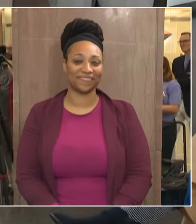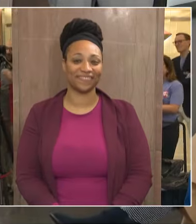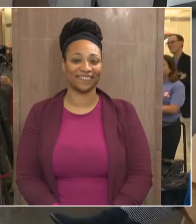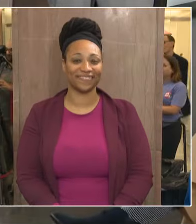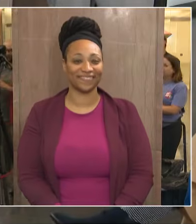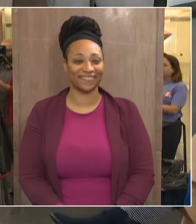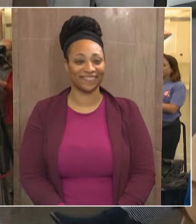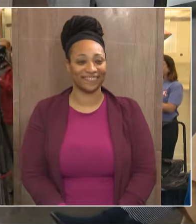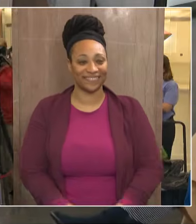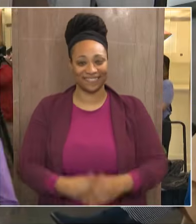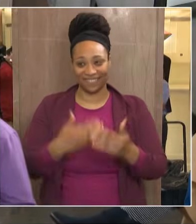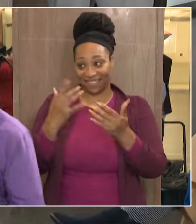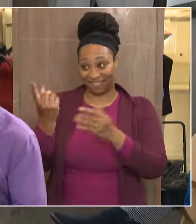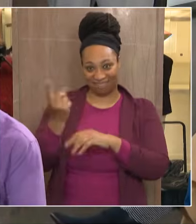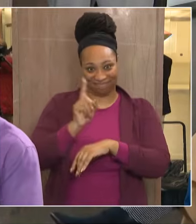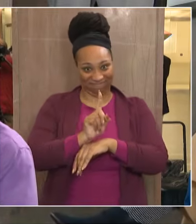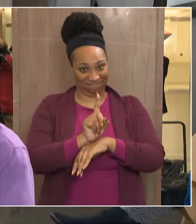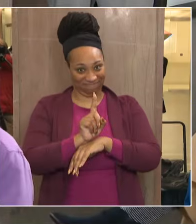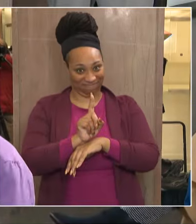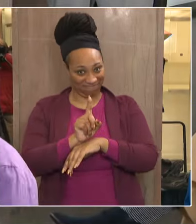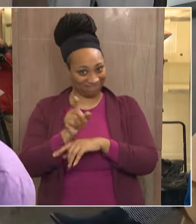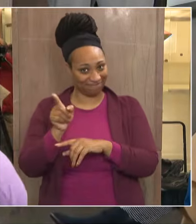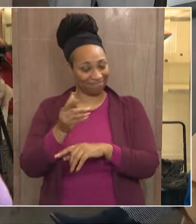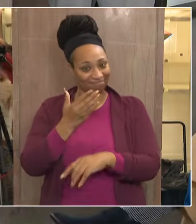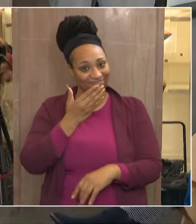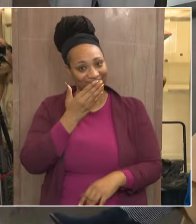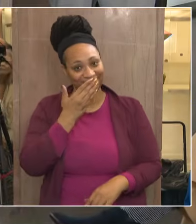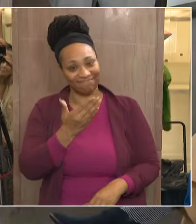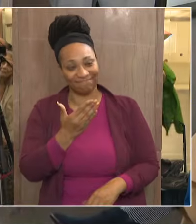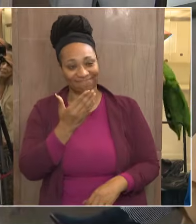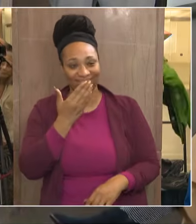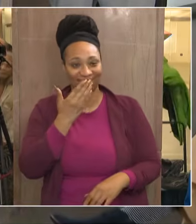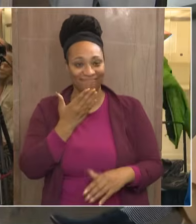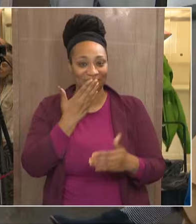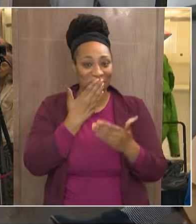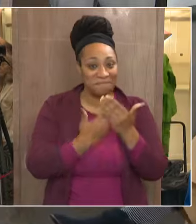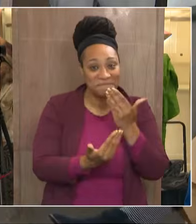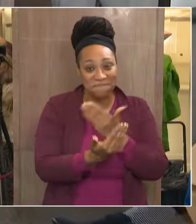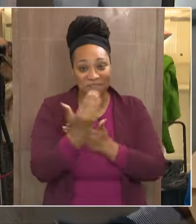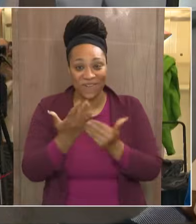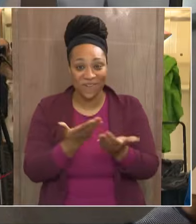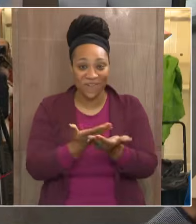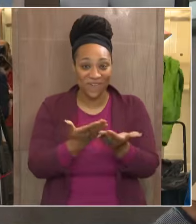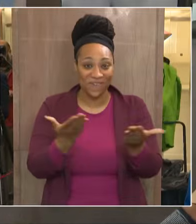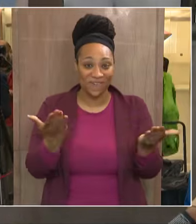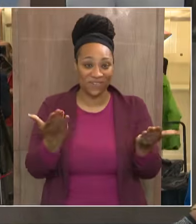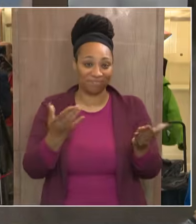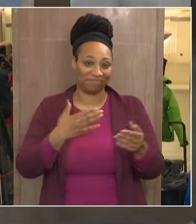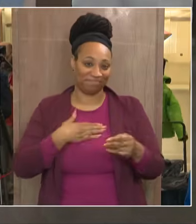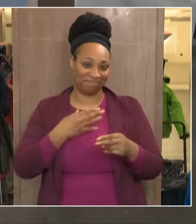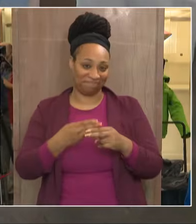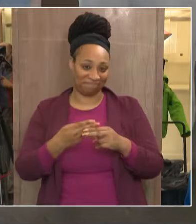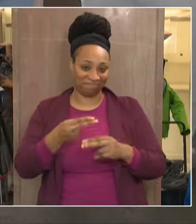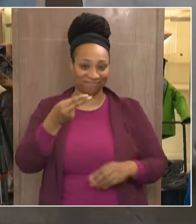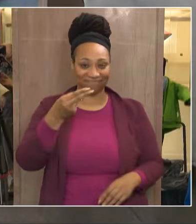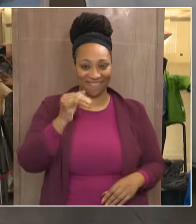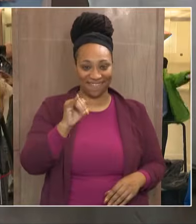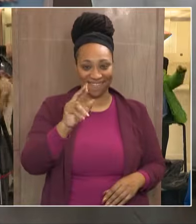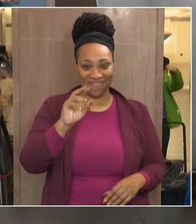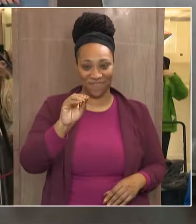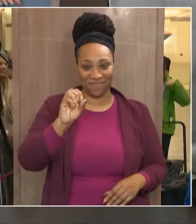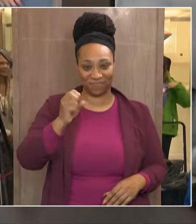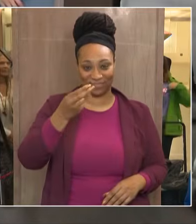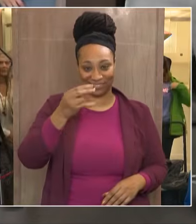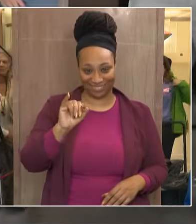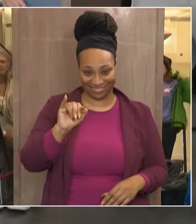Thank you, Leona. Good morning, everyone. My name is Hiroshi Jacobs. I am honored to be speaking